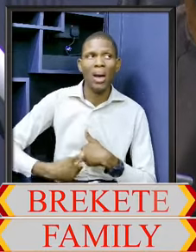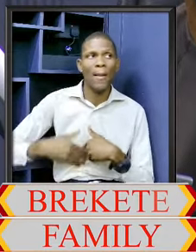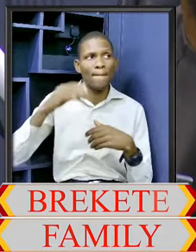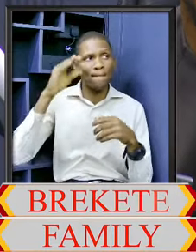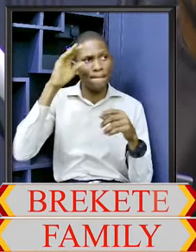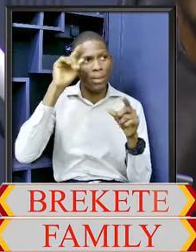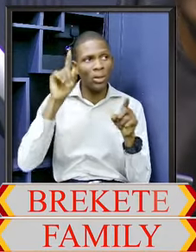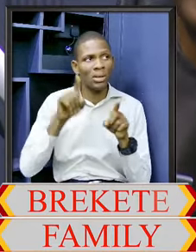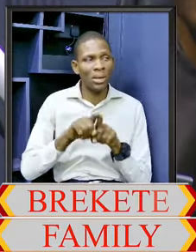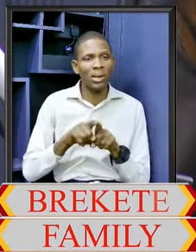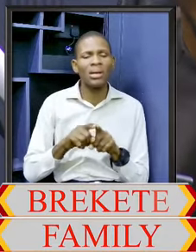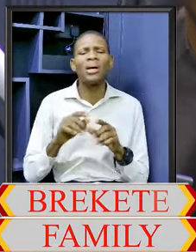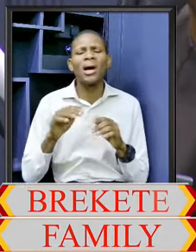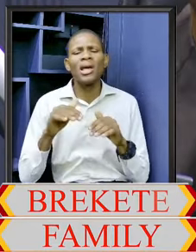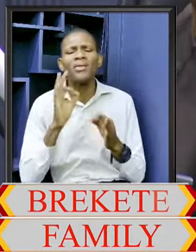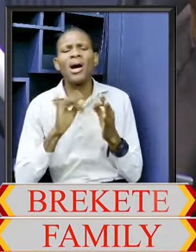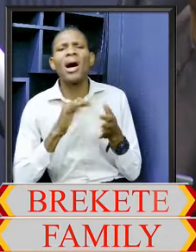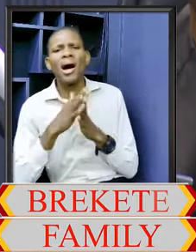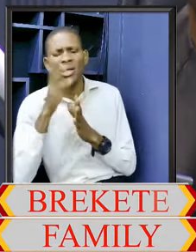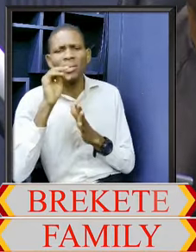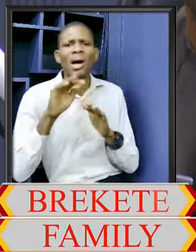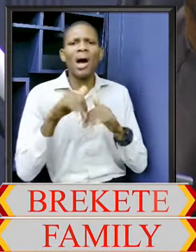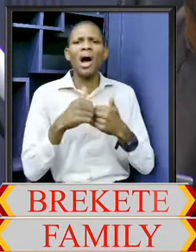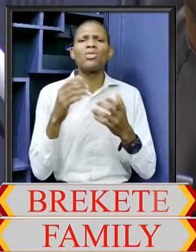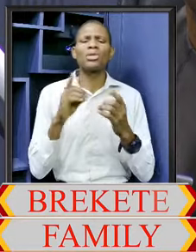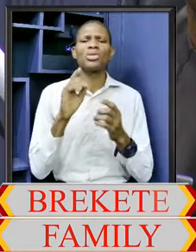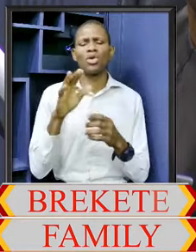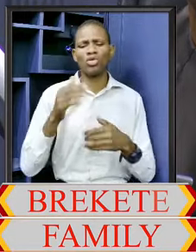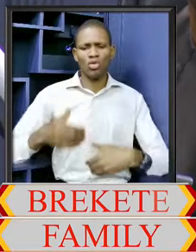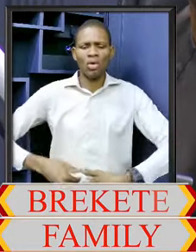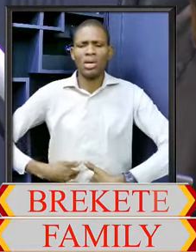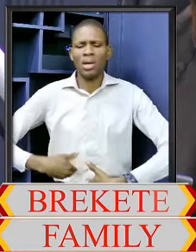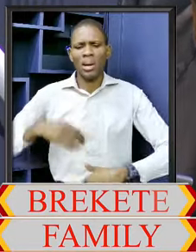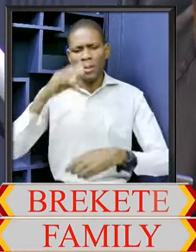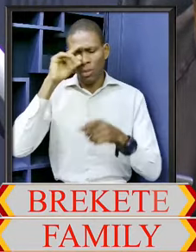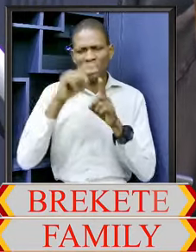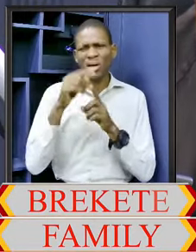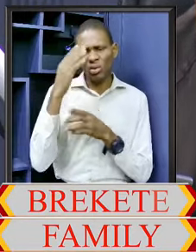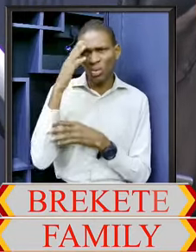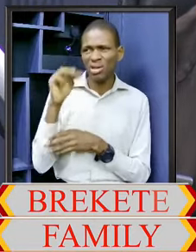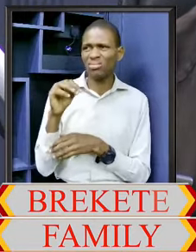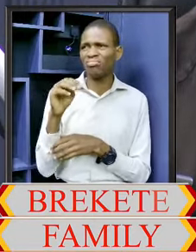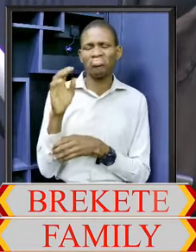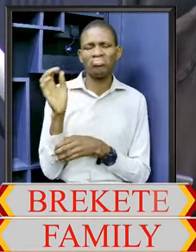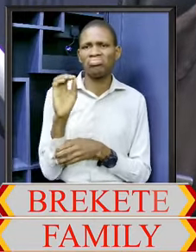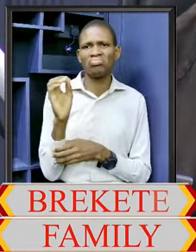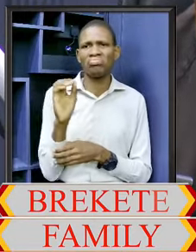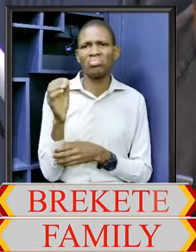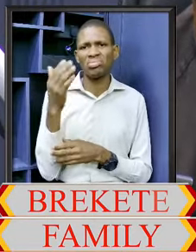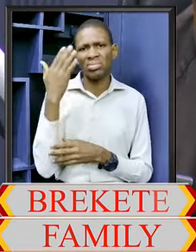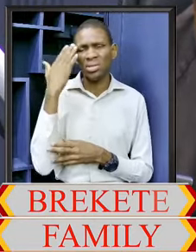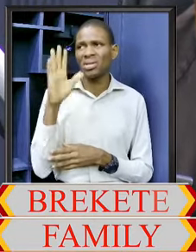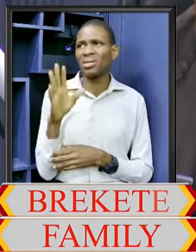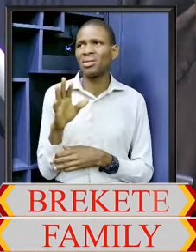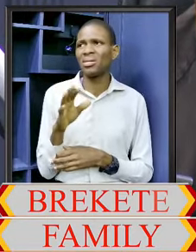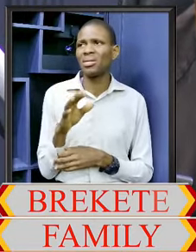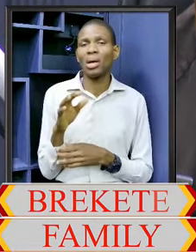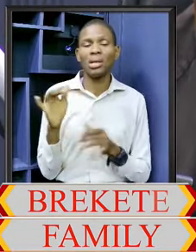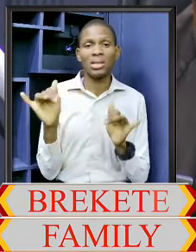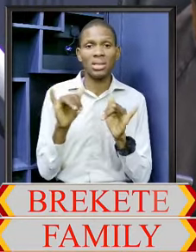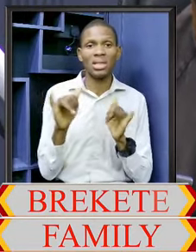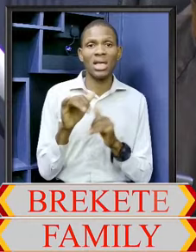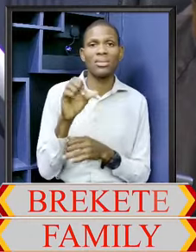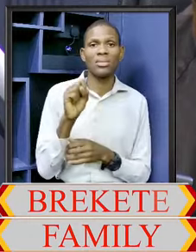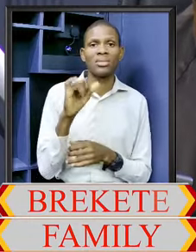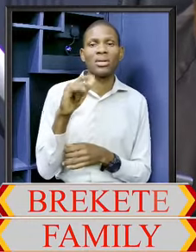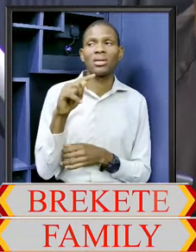you how your younger brother take Noam, you go fit tell us. It's just sight still. Is that the same sight?